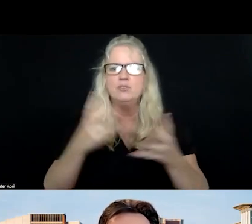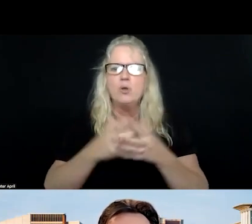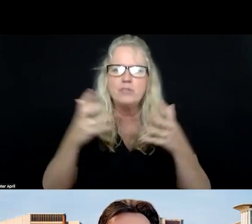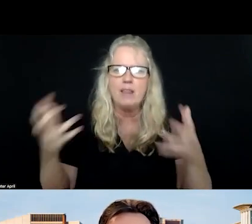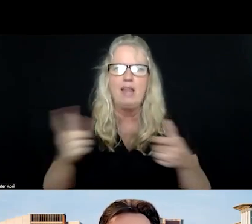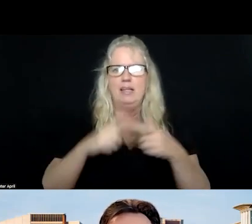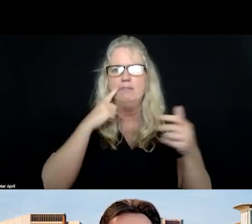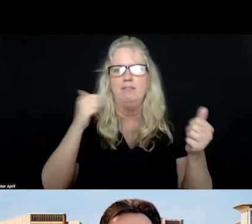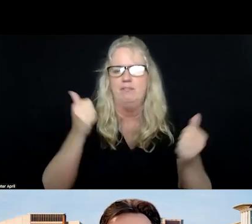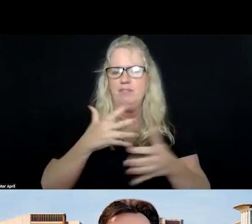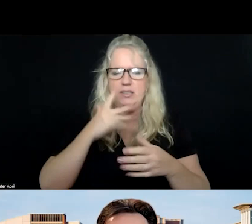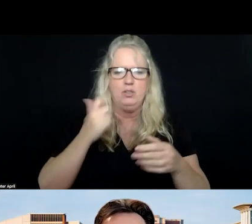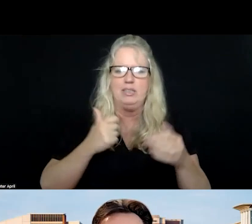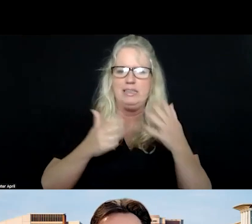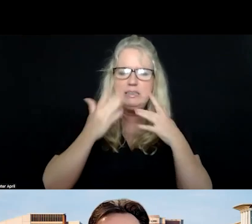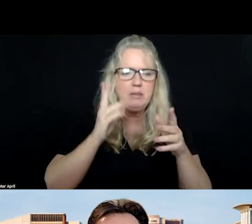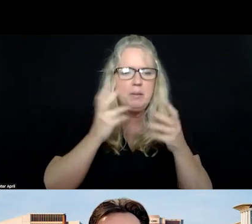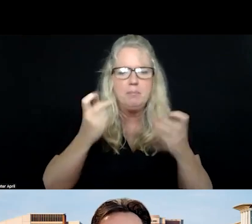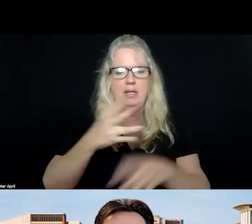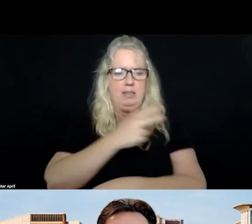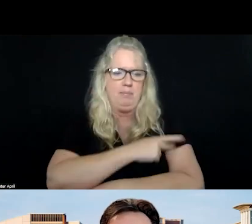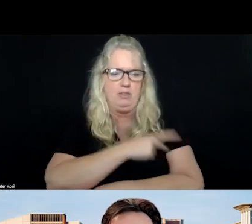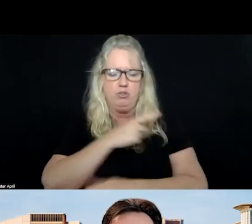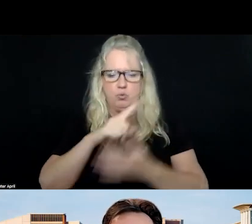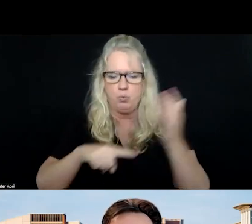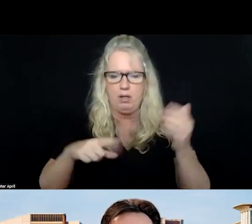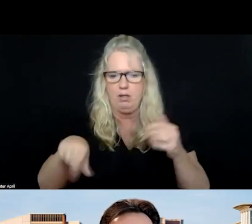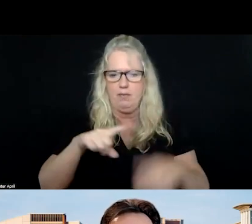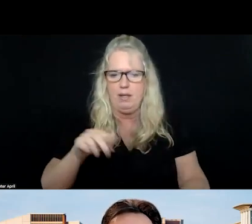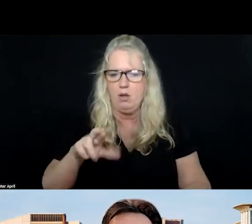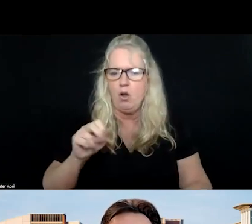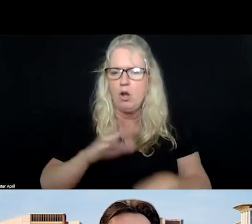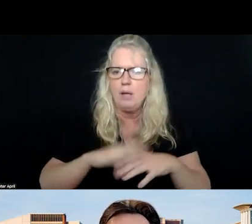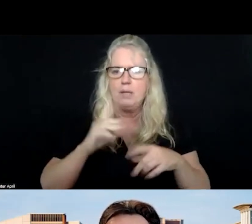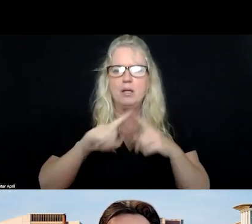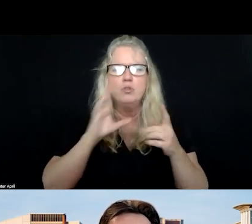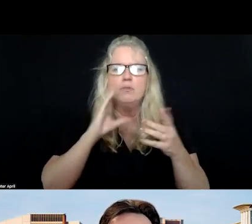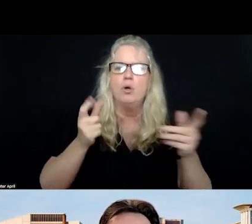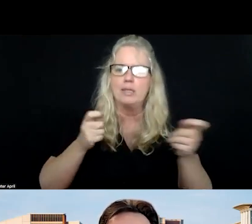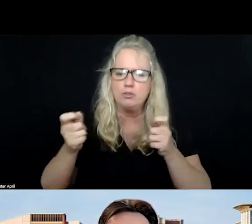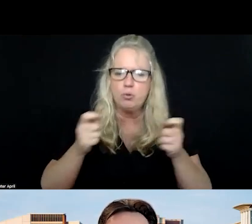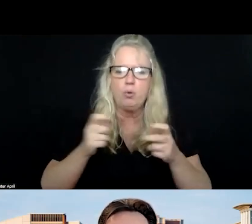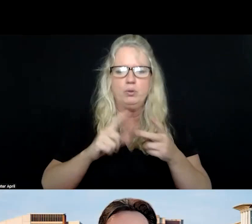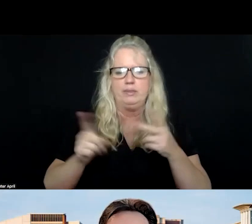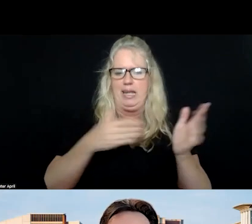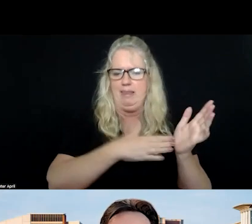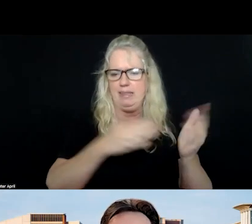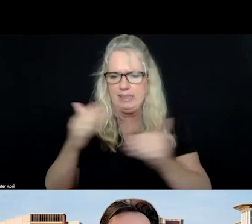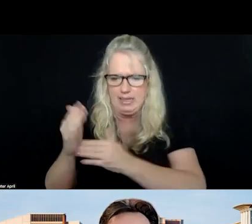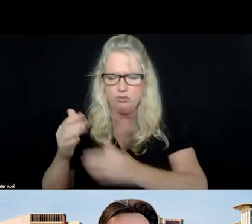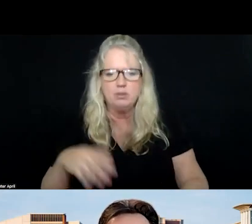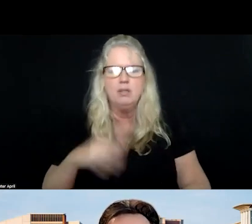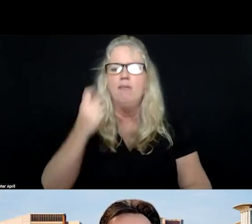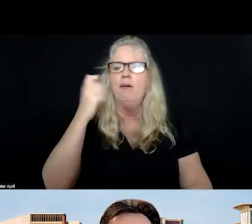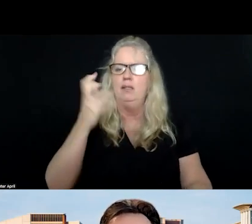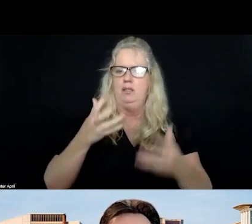are shortages of the medicines that patients are on owing to supply controls and litigation. The